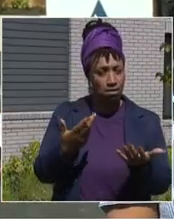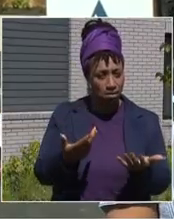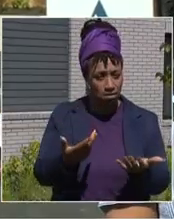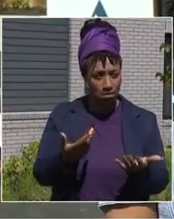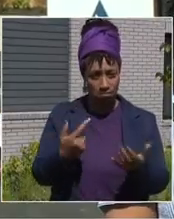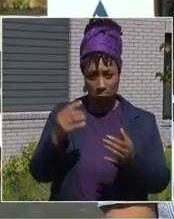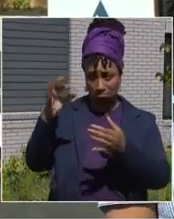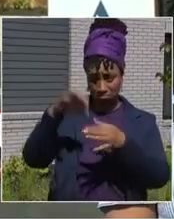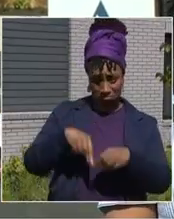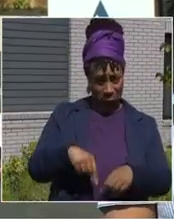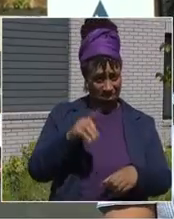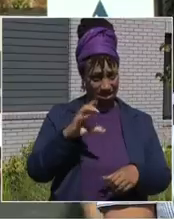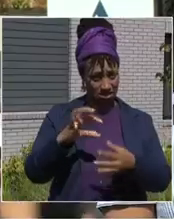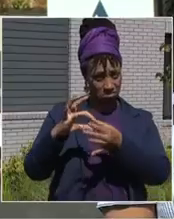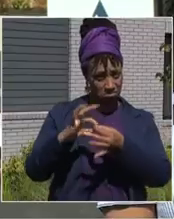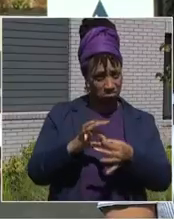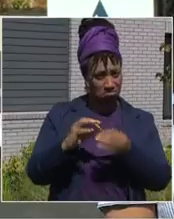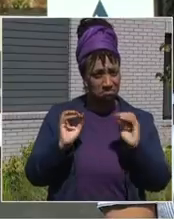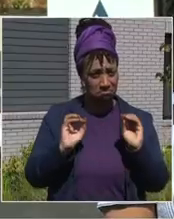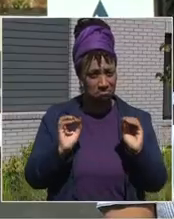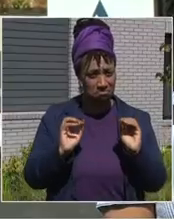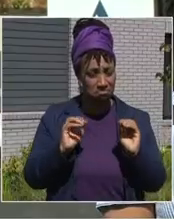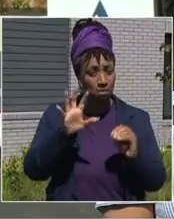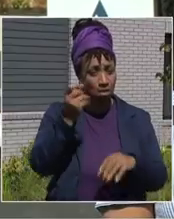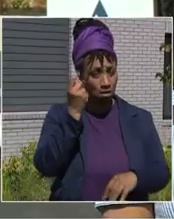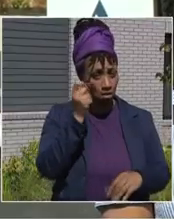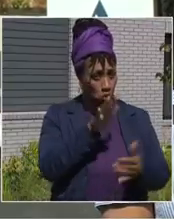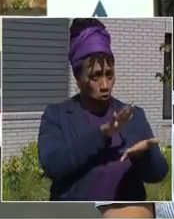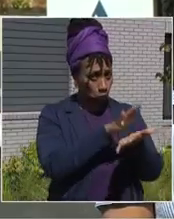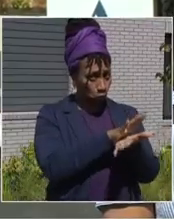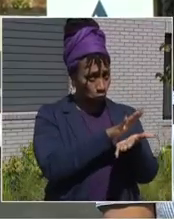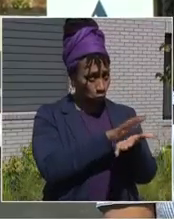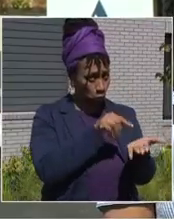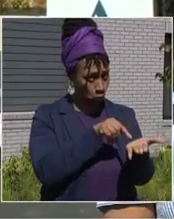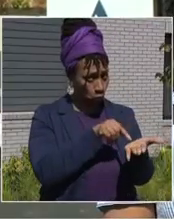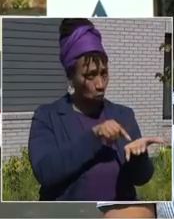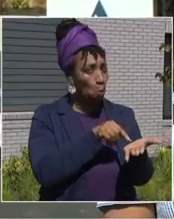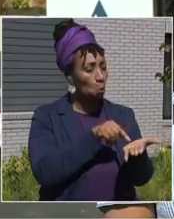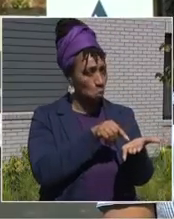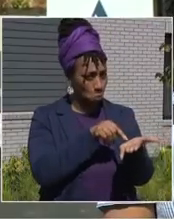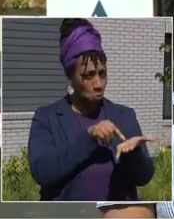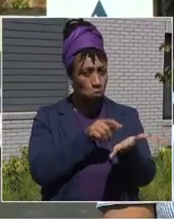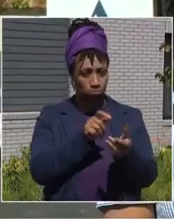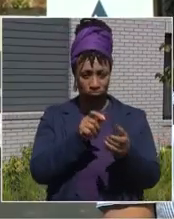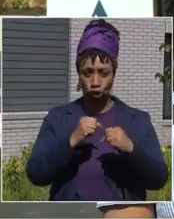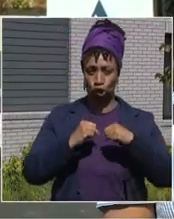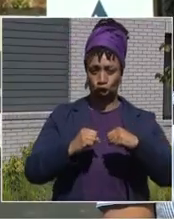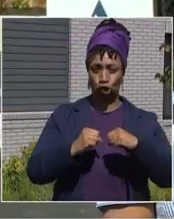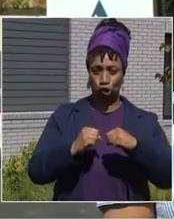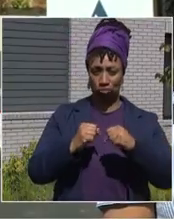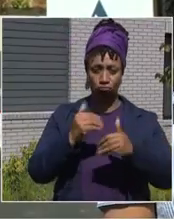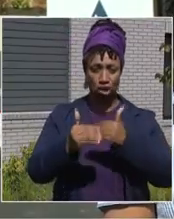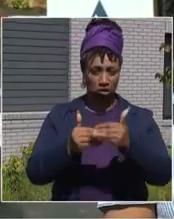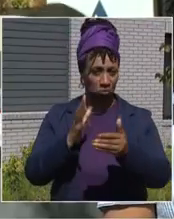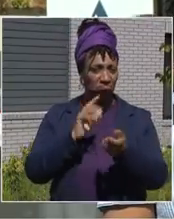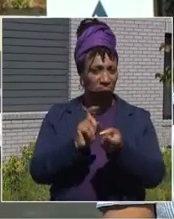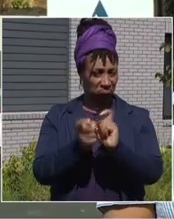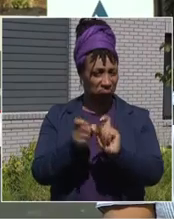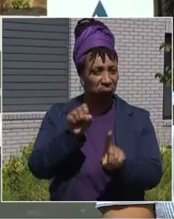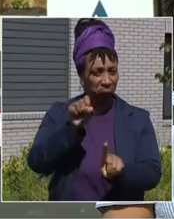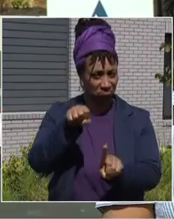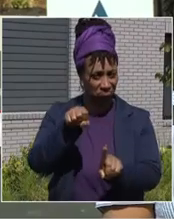afternoon, and our public schools will get that information out. At some of our high school football games, we